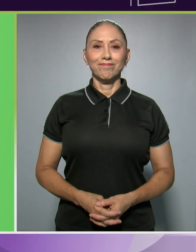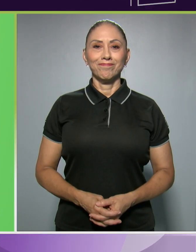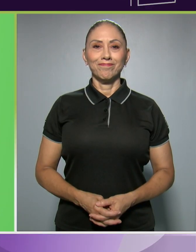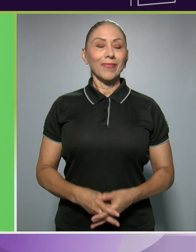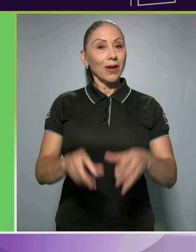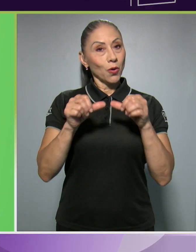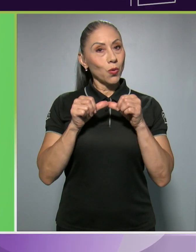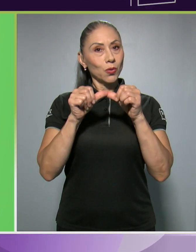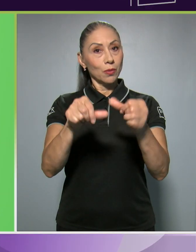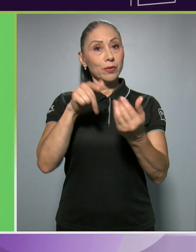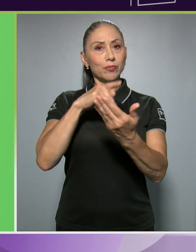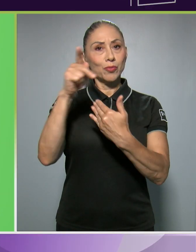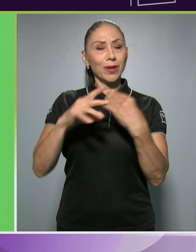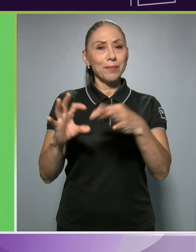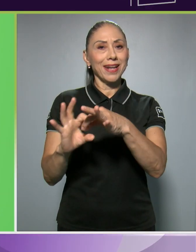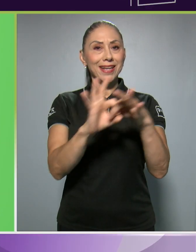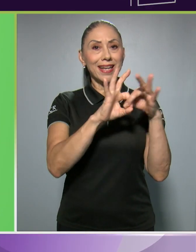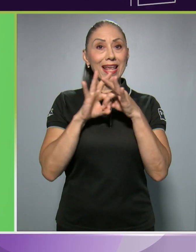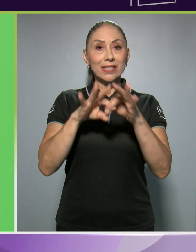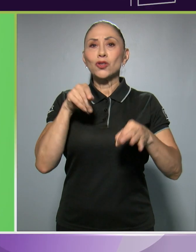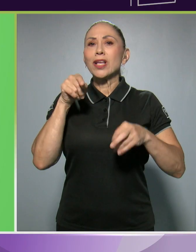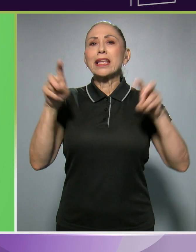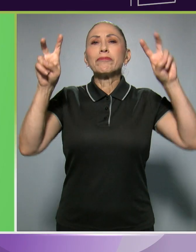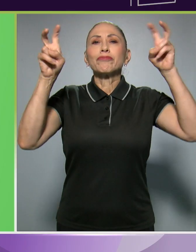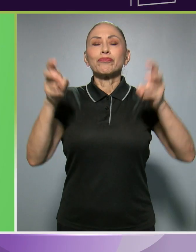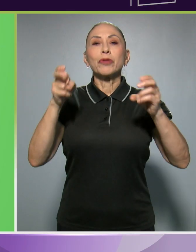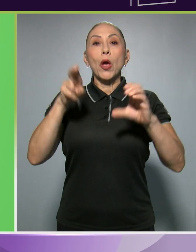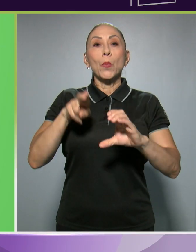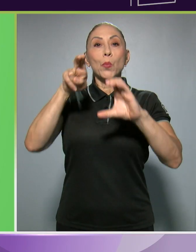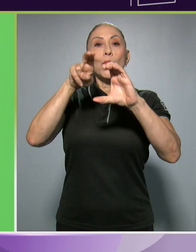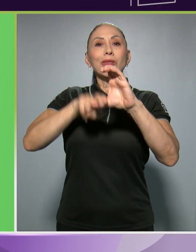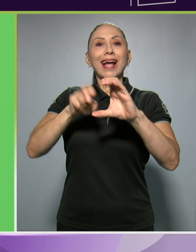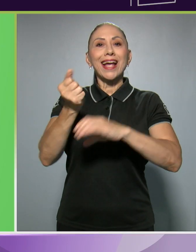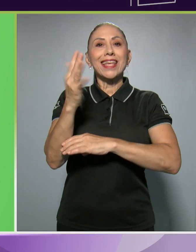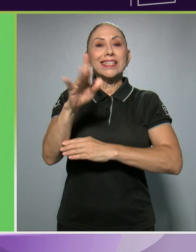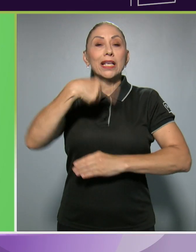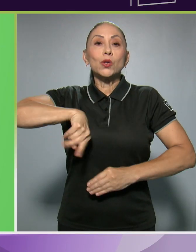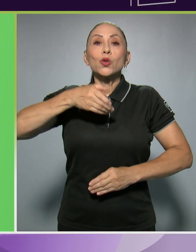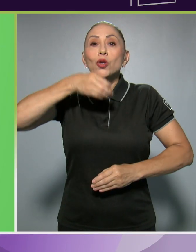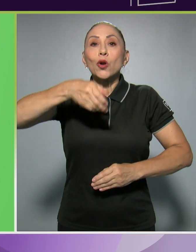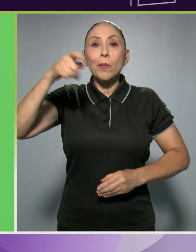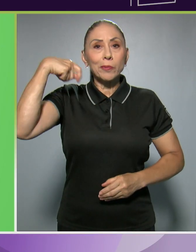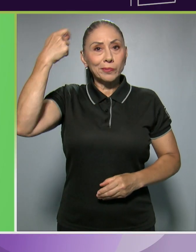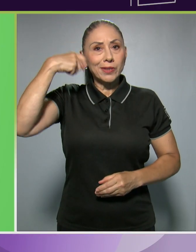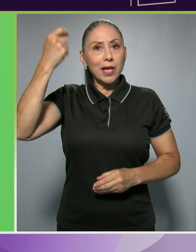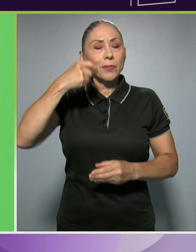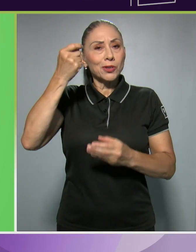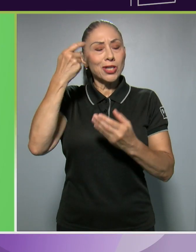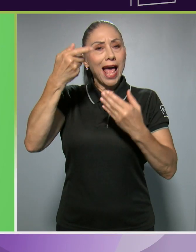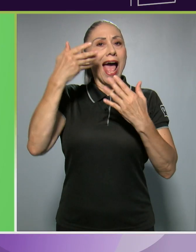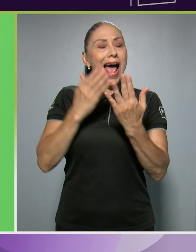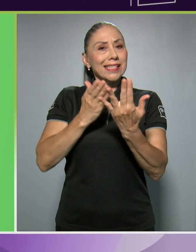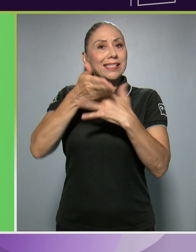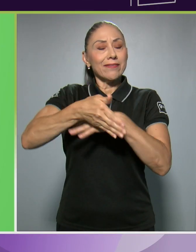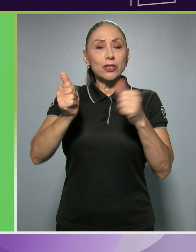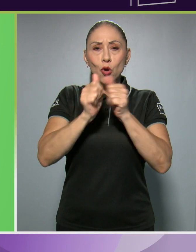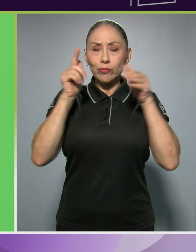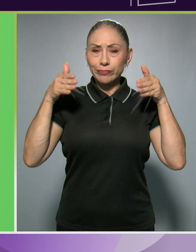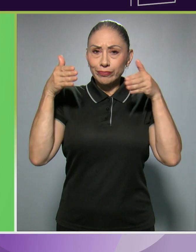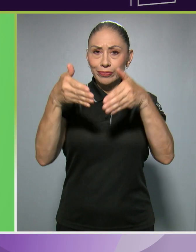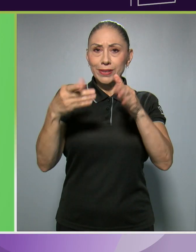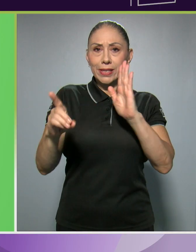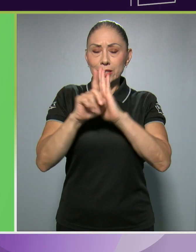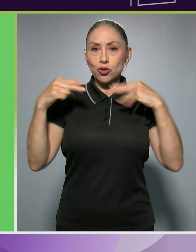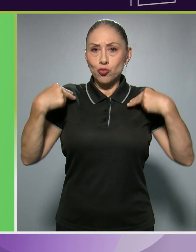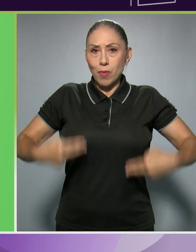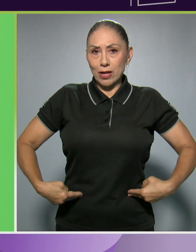Estamos de vuelta en Nexos. En nuestra sección Butaca 15 le recomendamos audiovisuales accesibles y con enfoque de derechos humanos